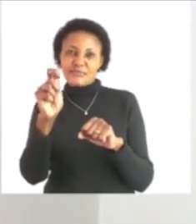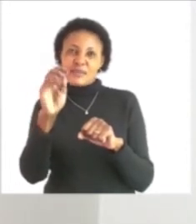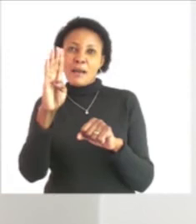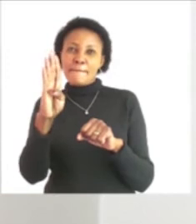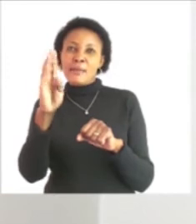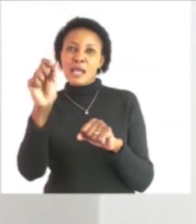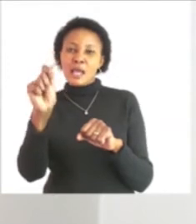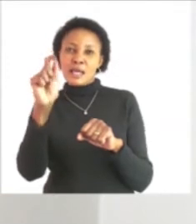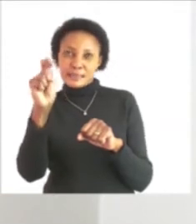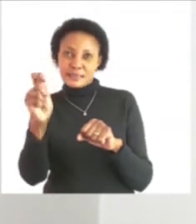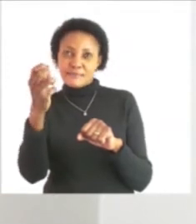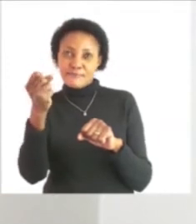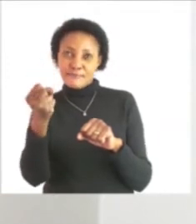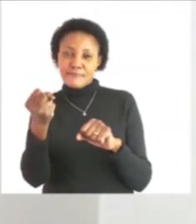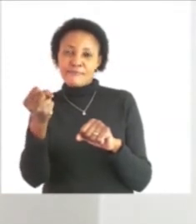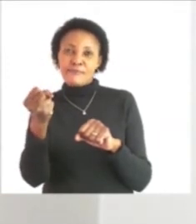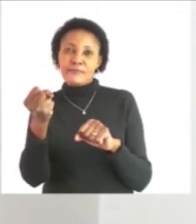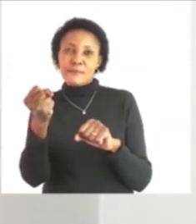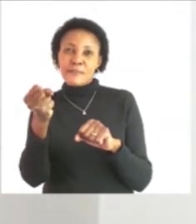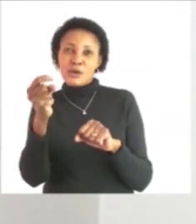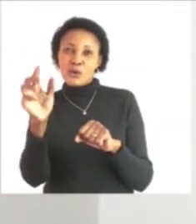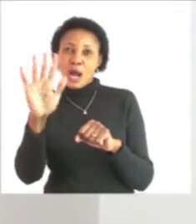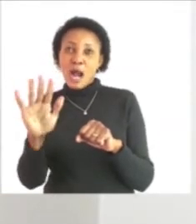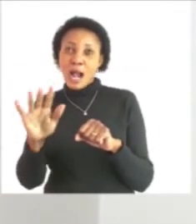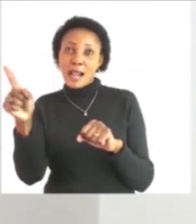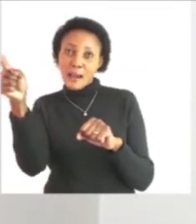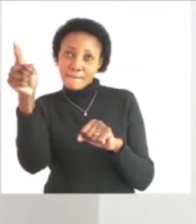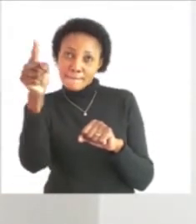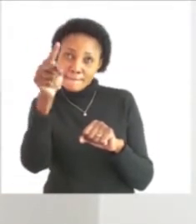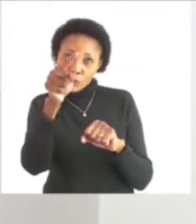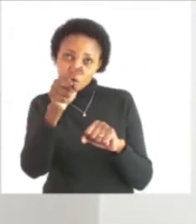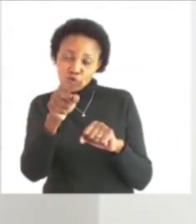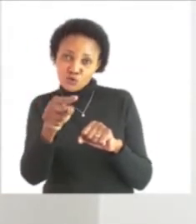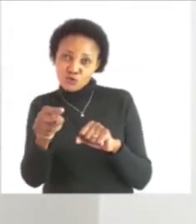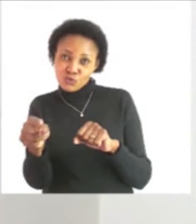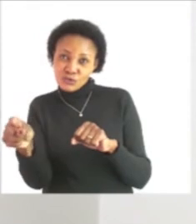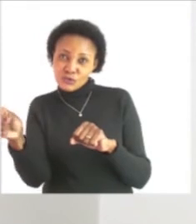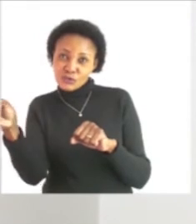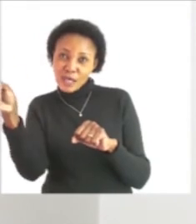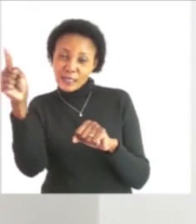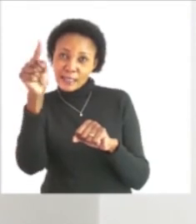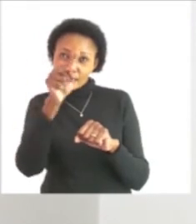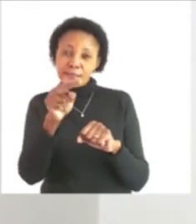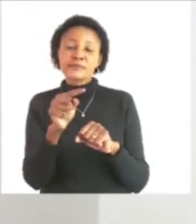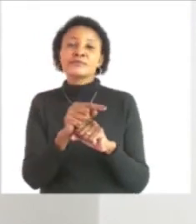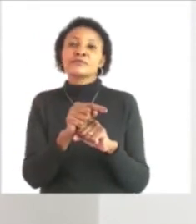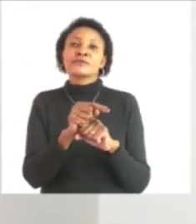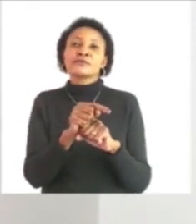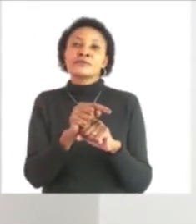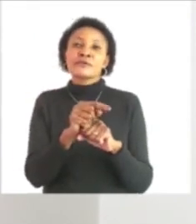bat. So what you do, take your crayon or your color and you circle the